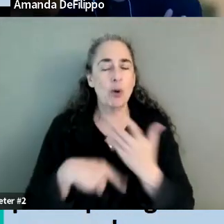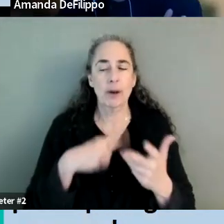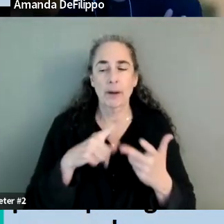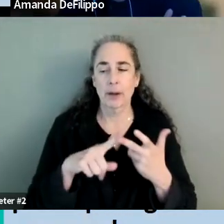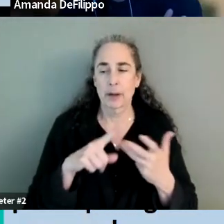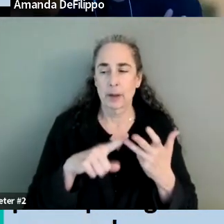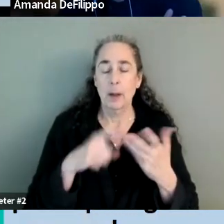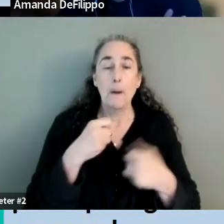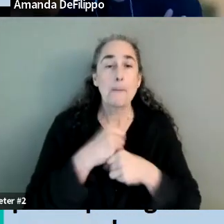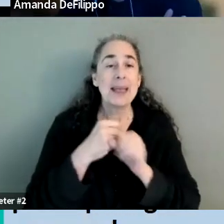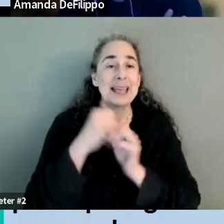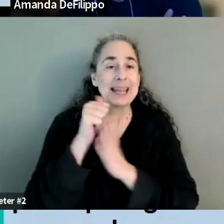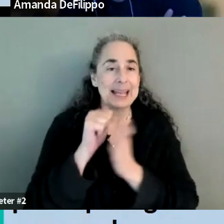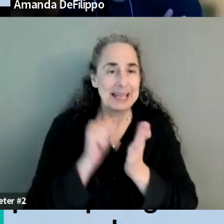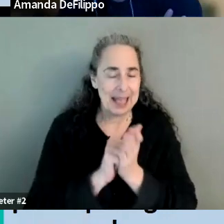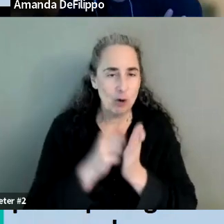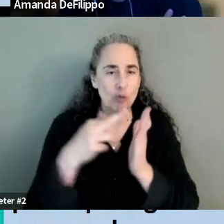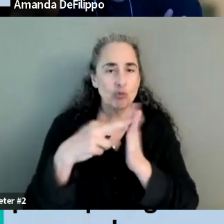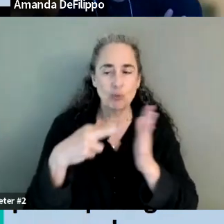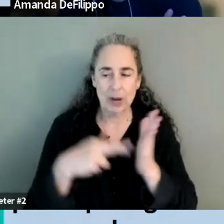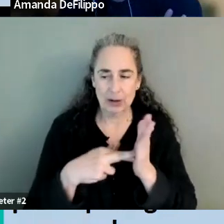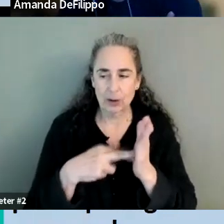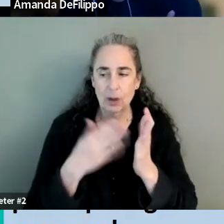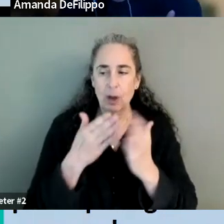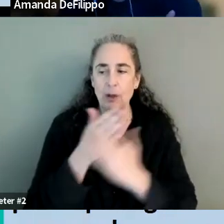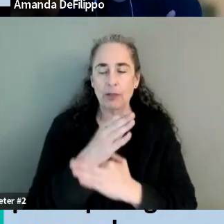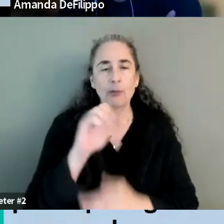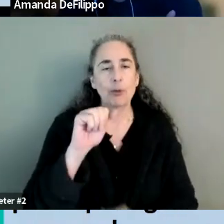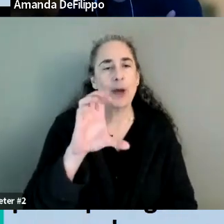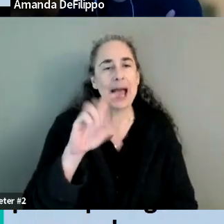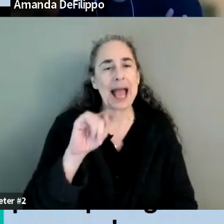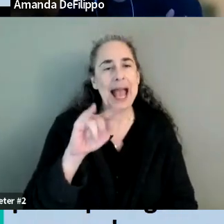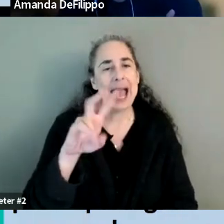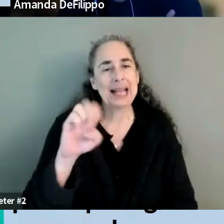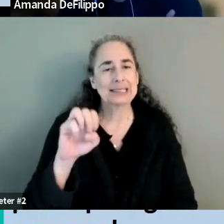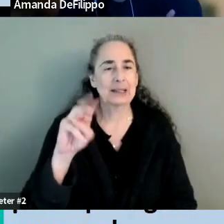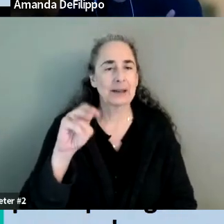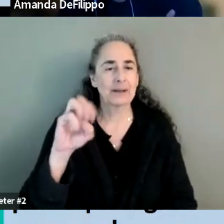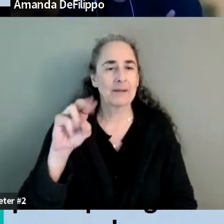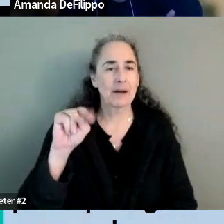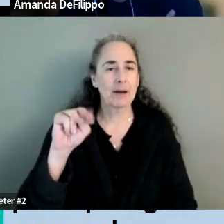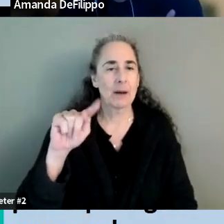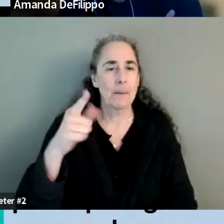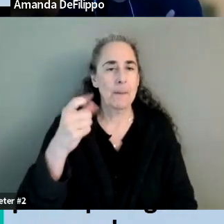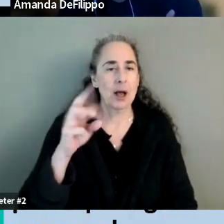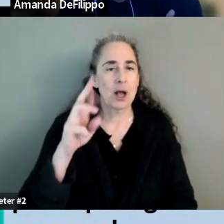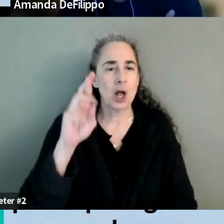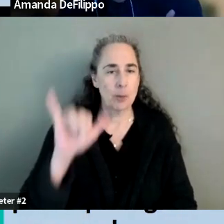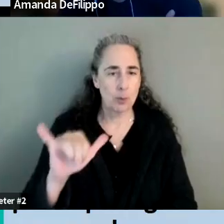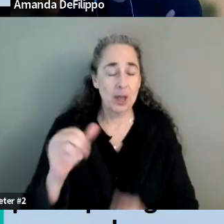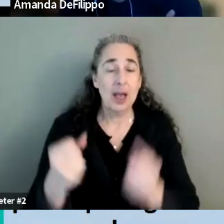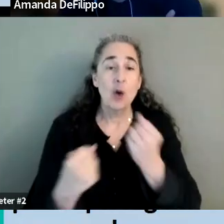create an account and register through Active Montgomery. We certainly have additional support like